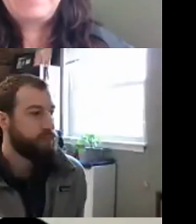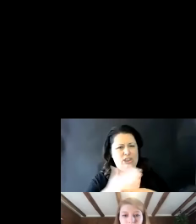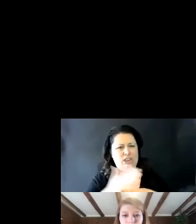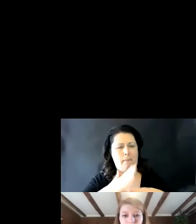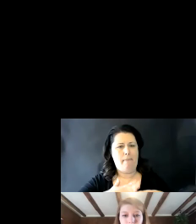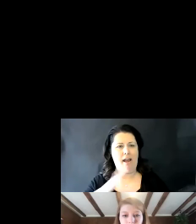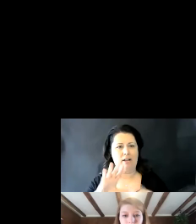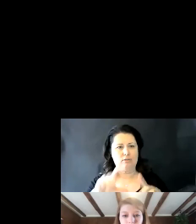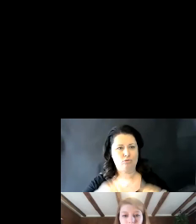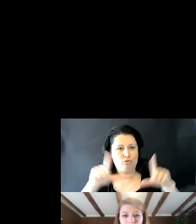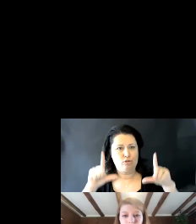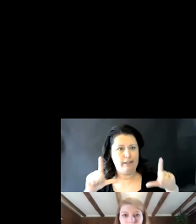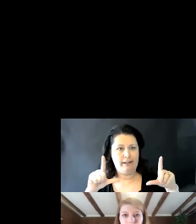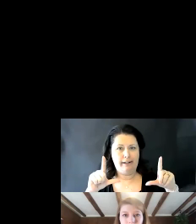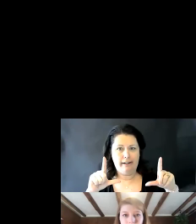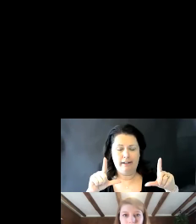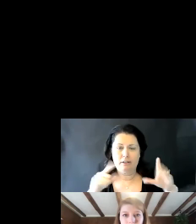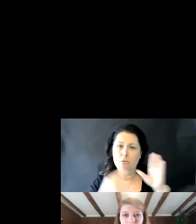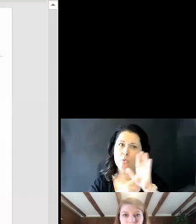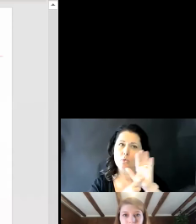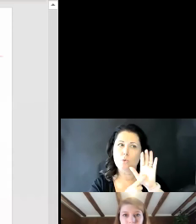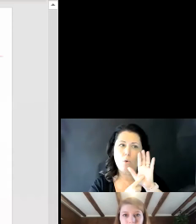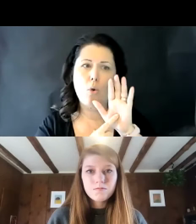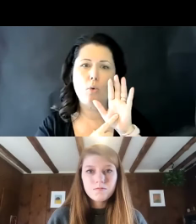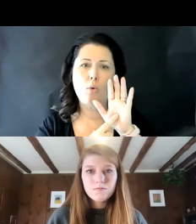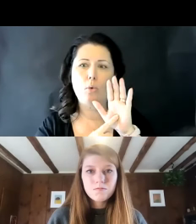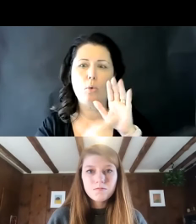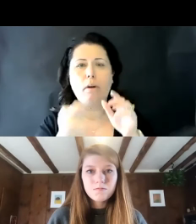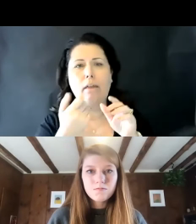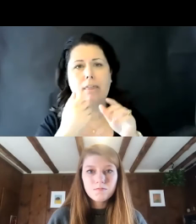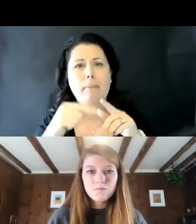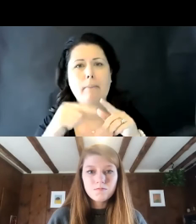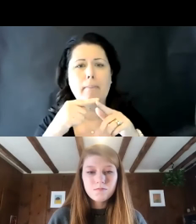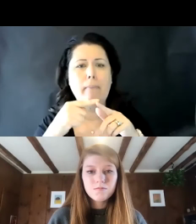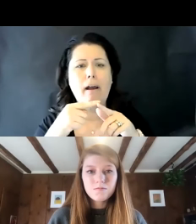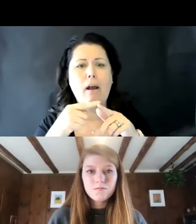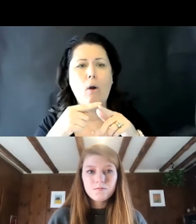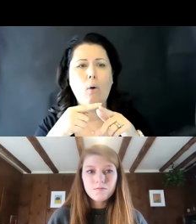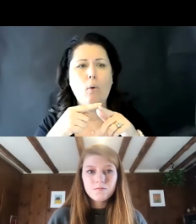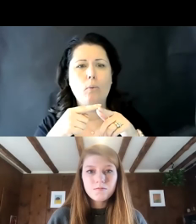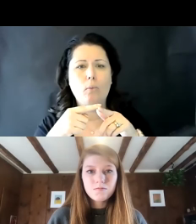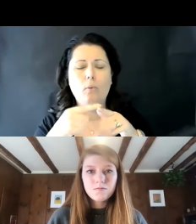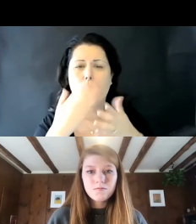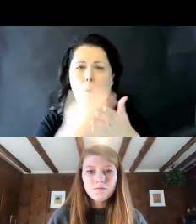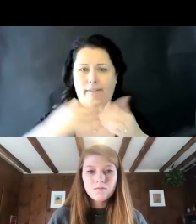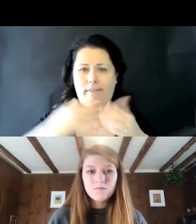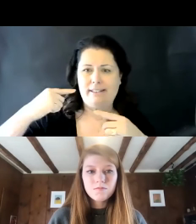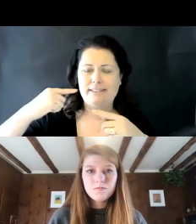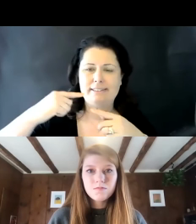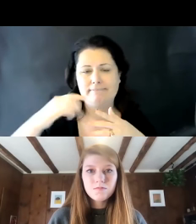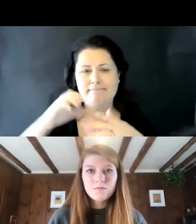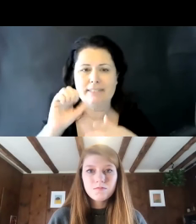and just take you through just a little bit about what we're about here. As part of this series, this is